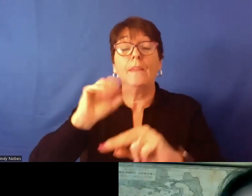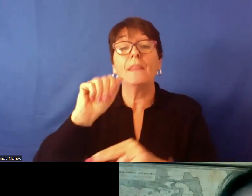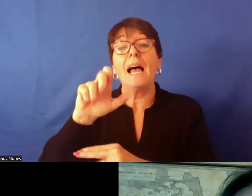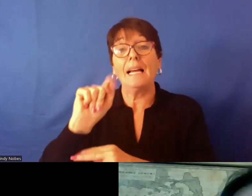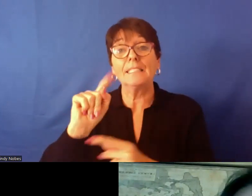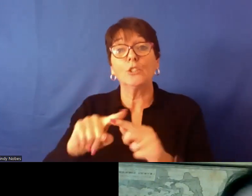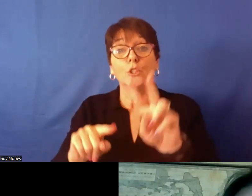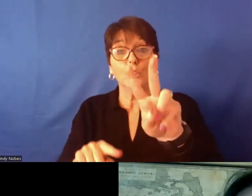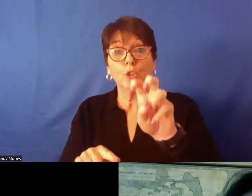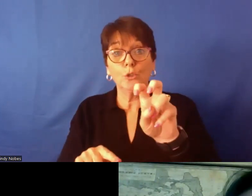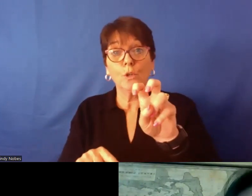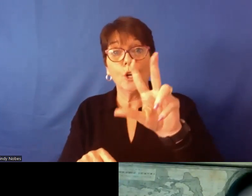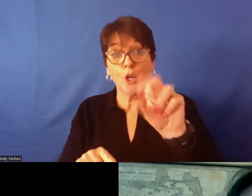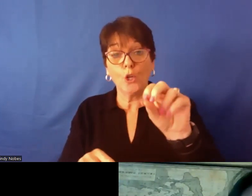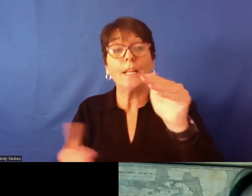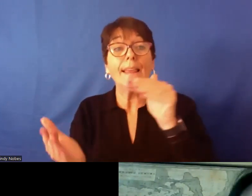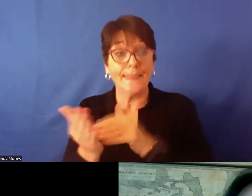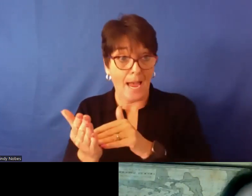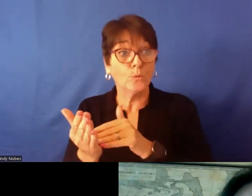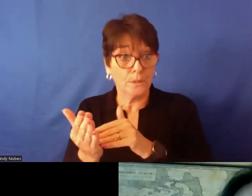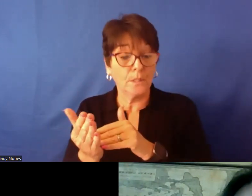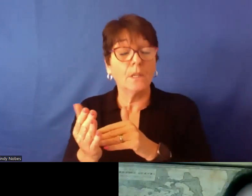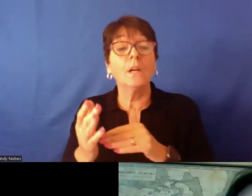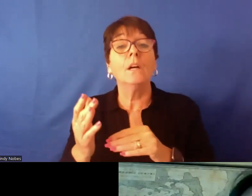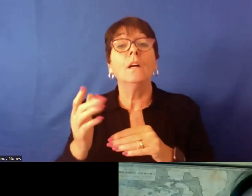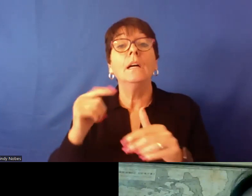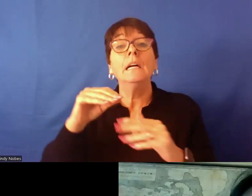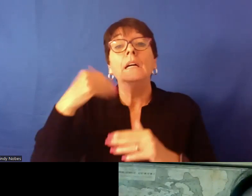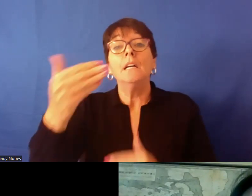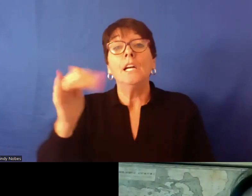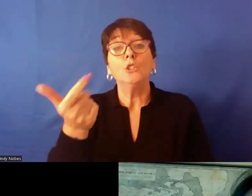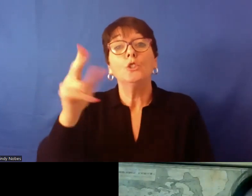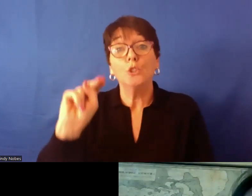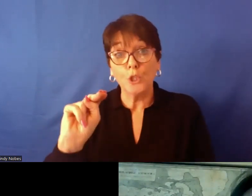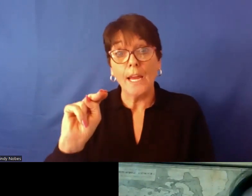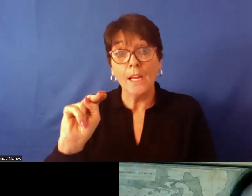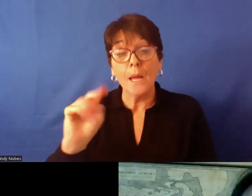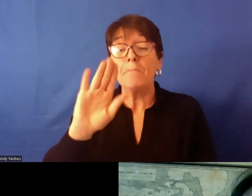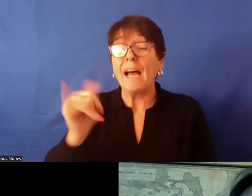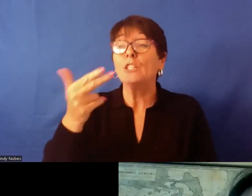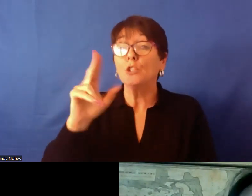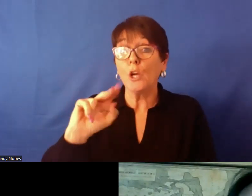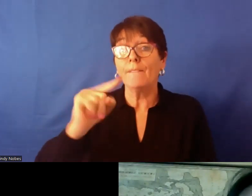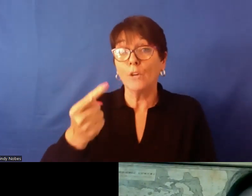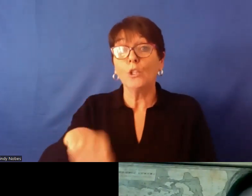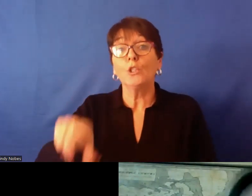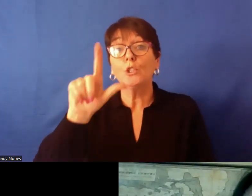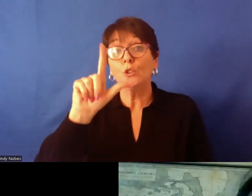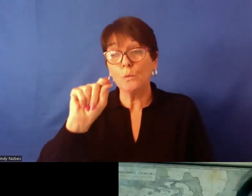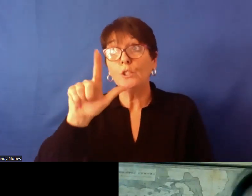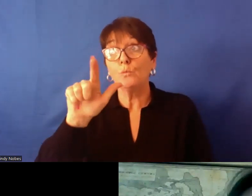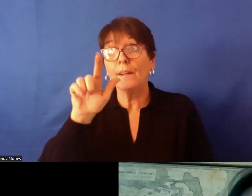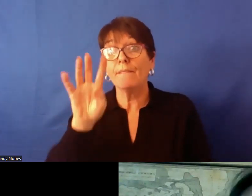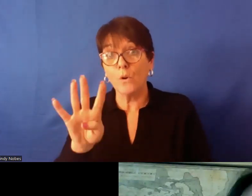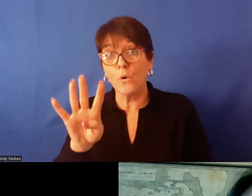to 230,000. And in January, by January 1st of 2024, actually